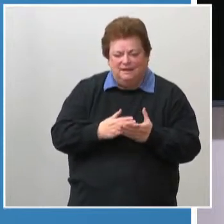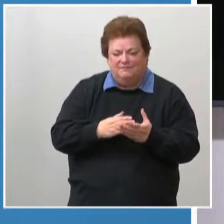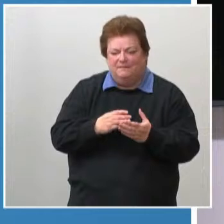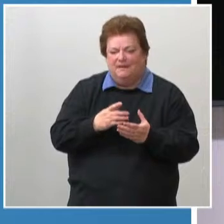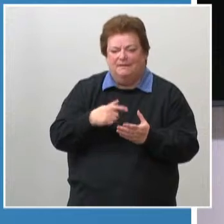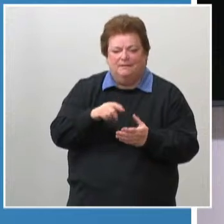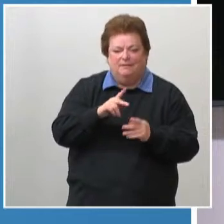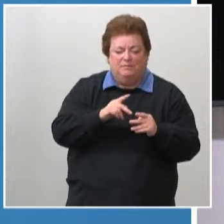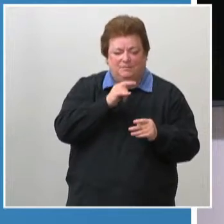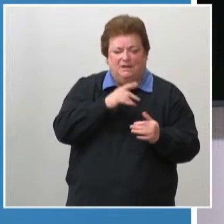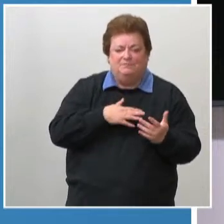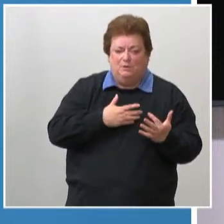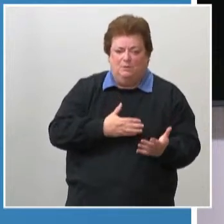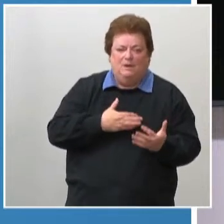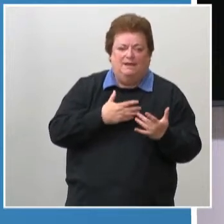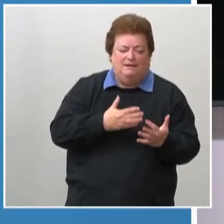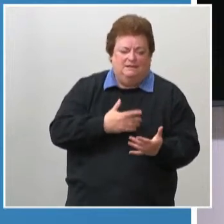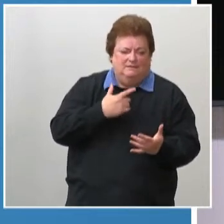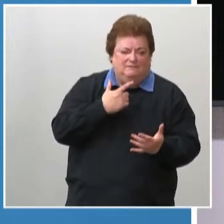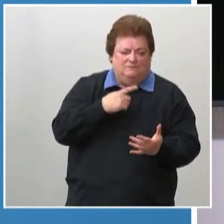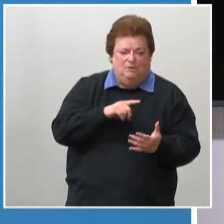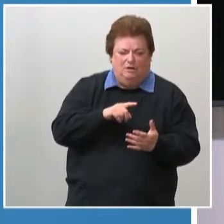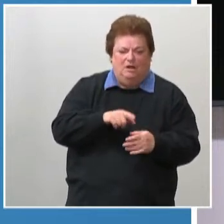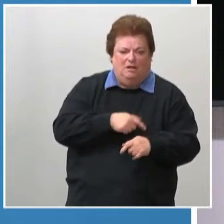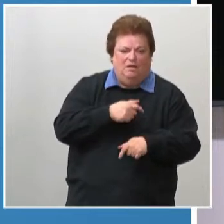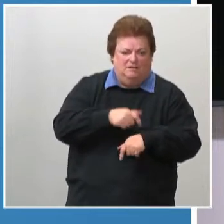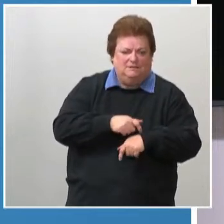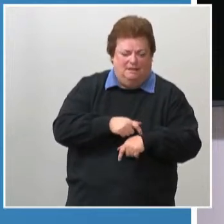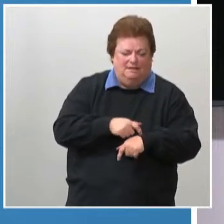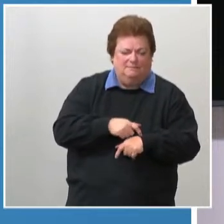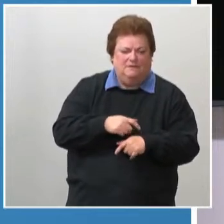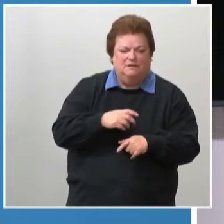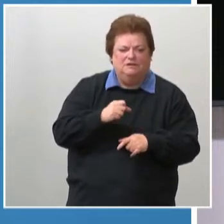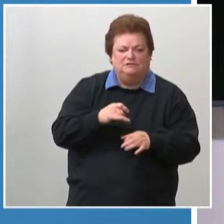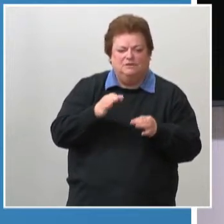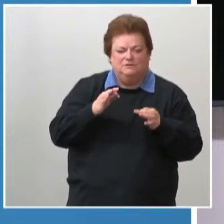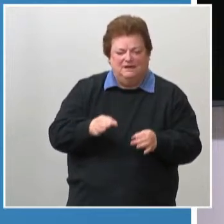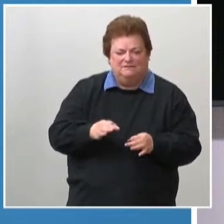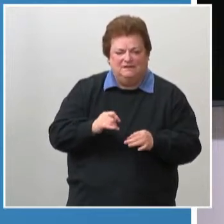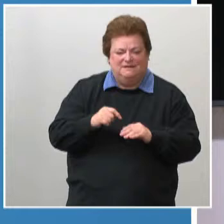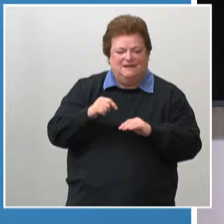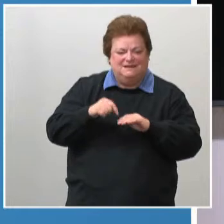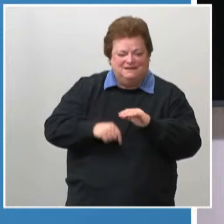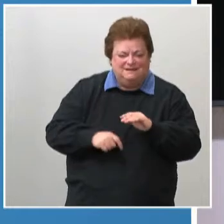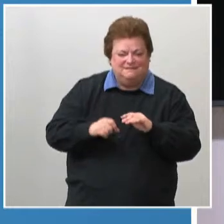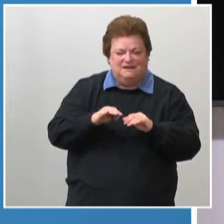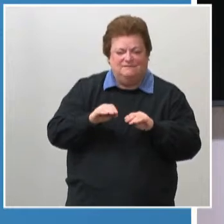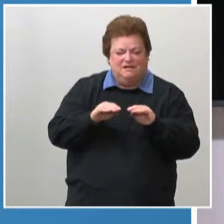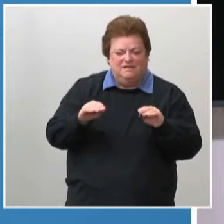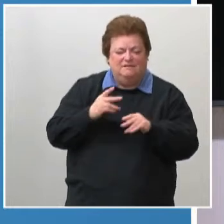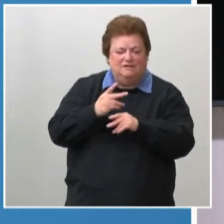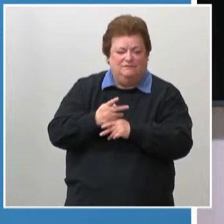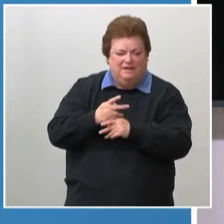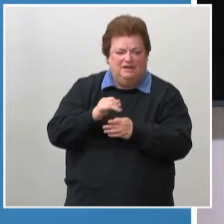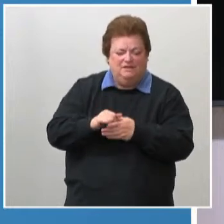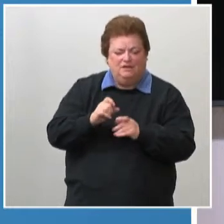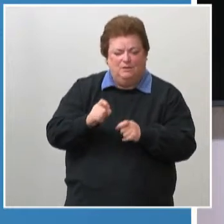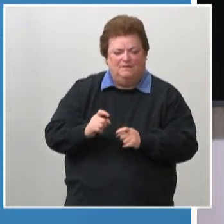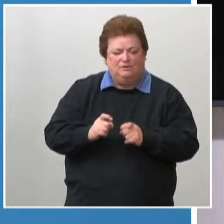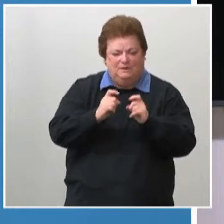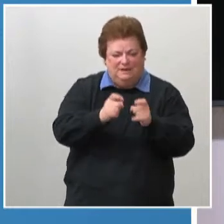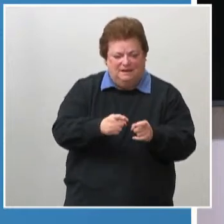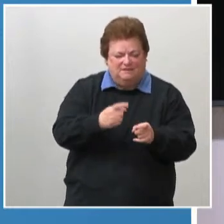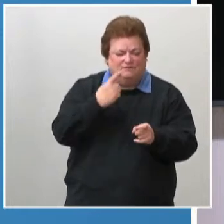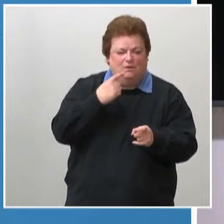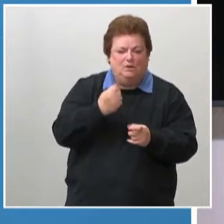waiting period of time. But I think definitely the intensity of the level of care that needs to be provided